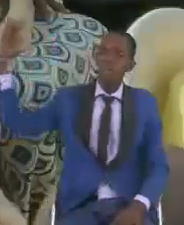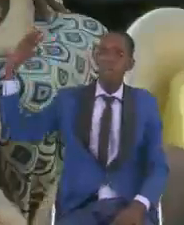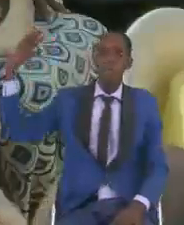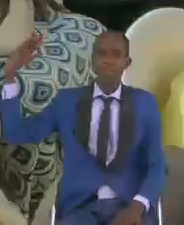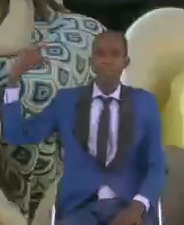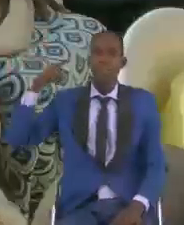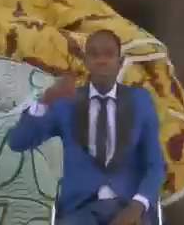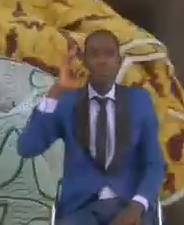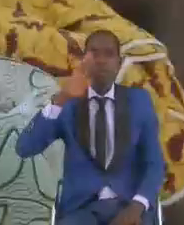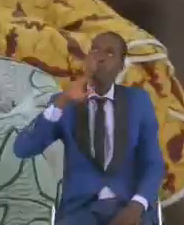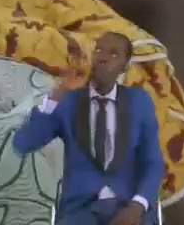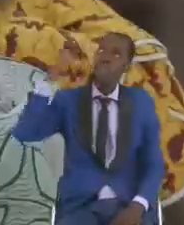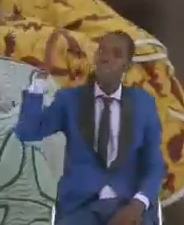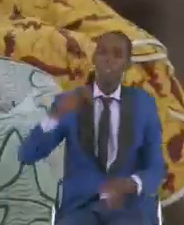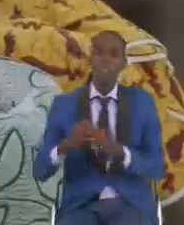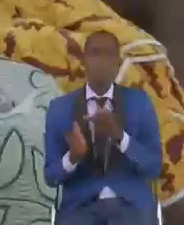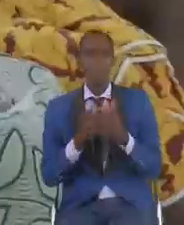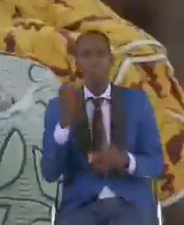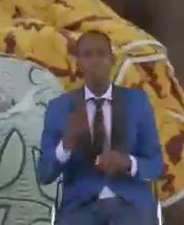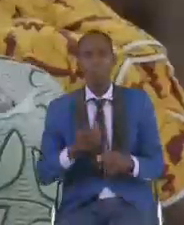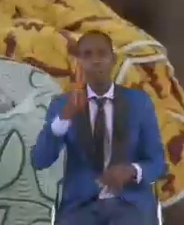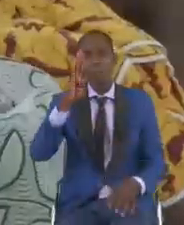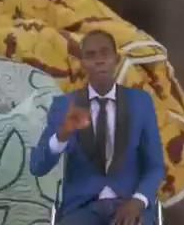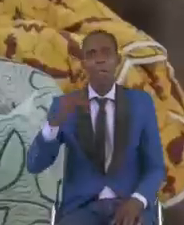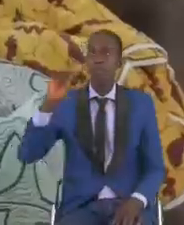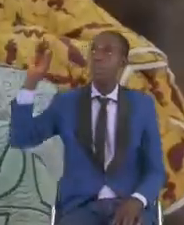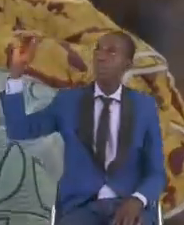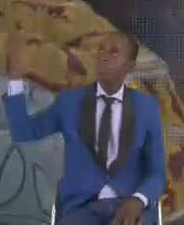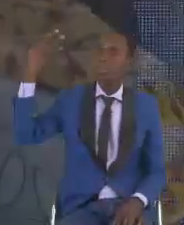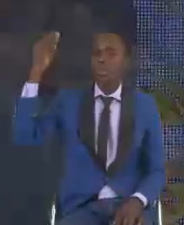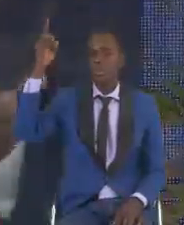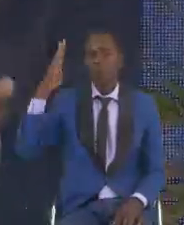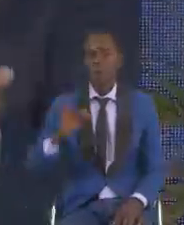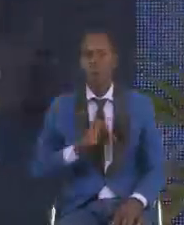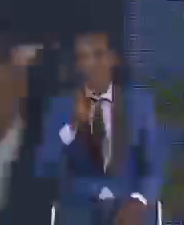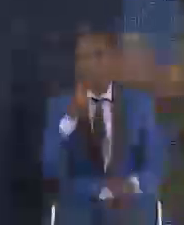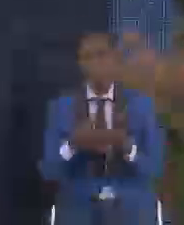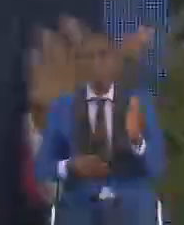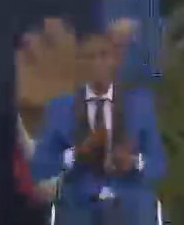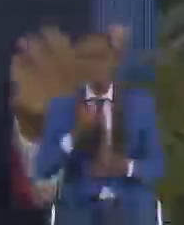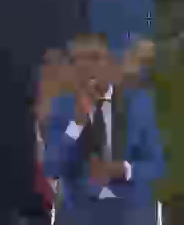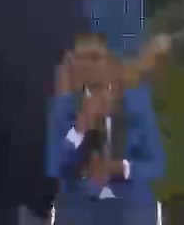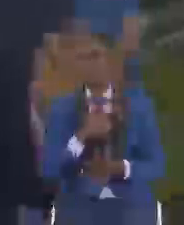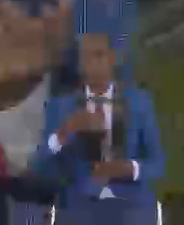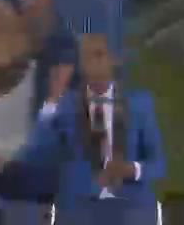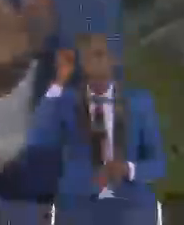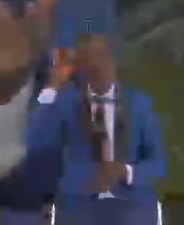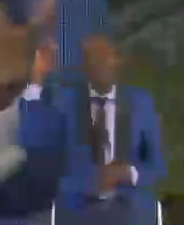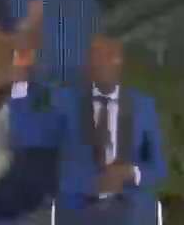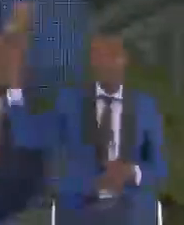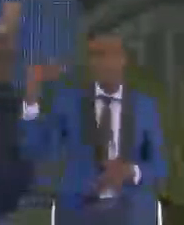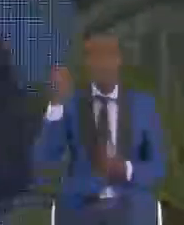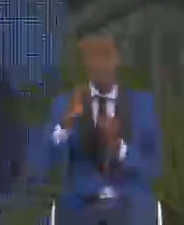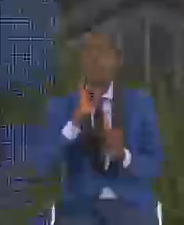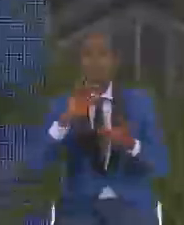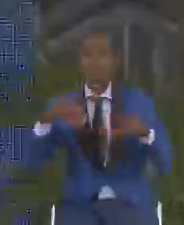will be there. But by the grace of God, I am what I am. And his grace, which was bestowed upon